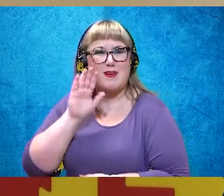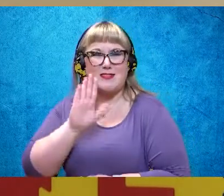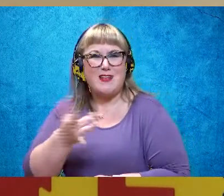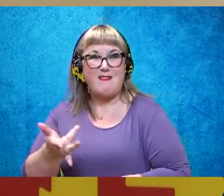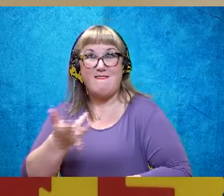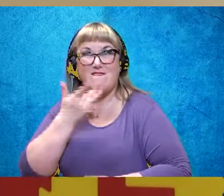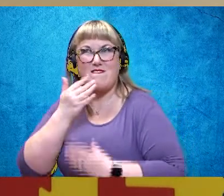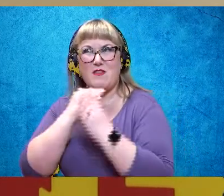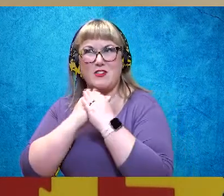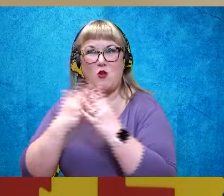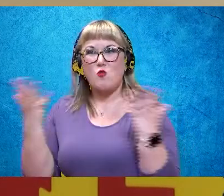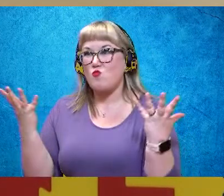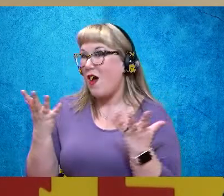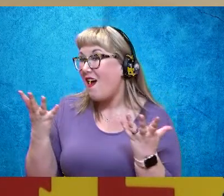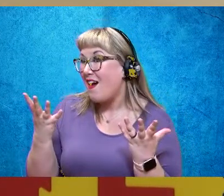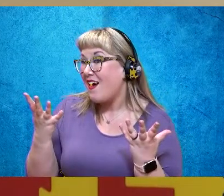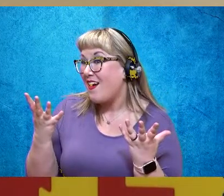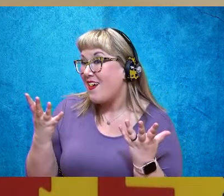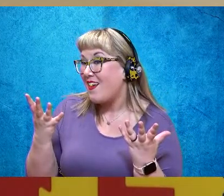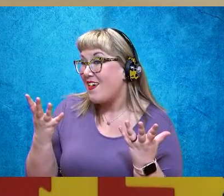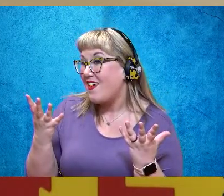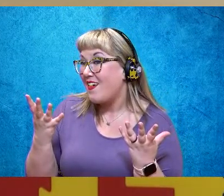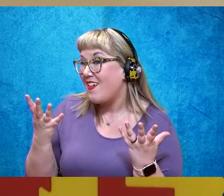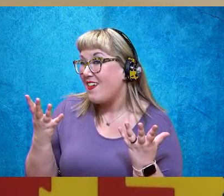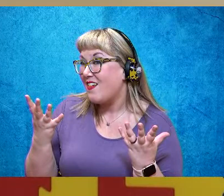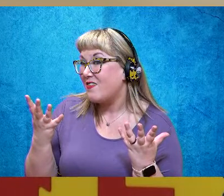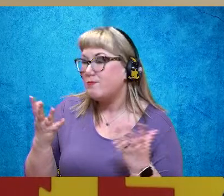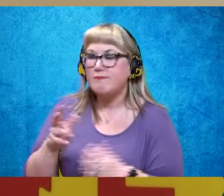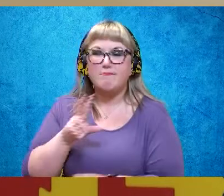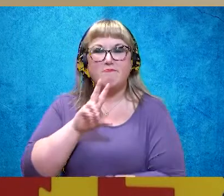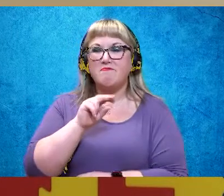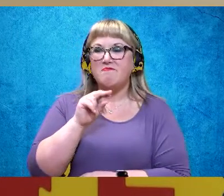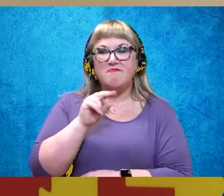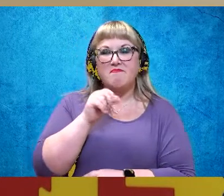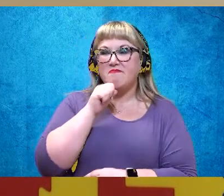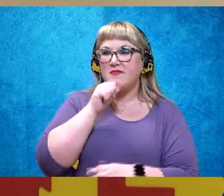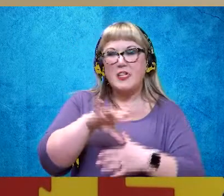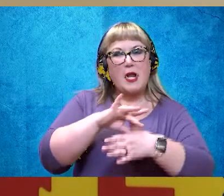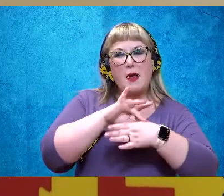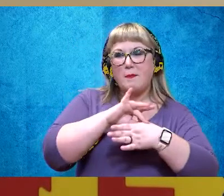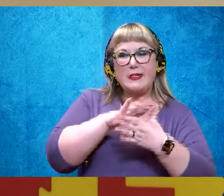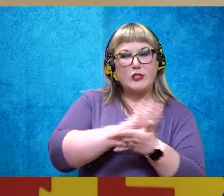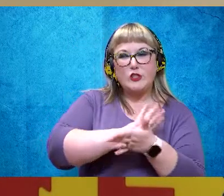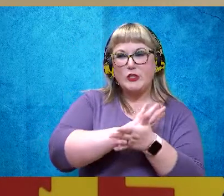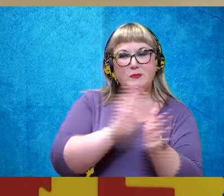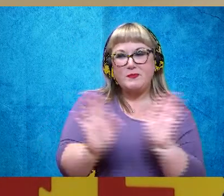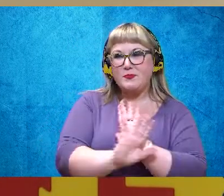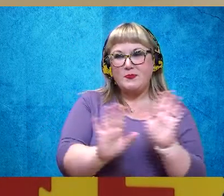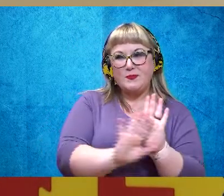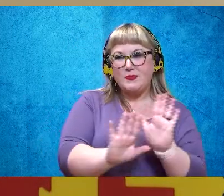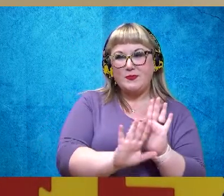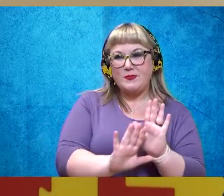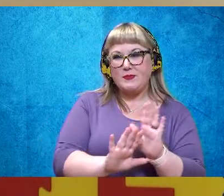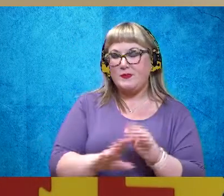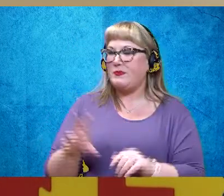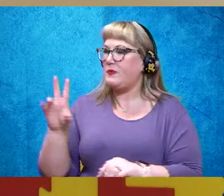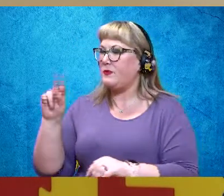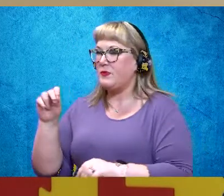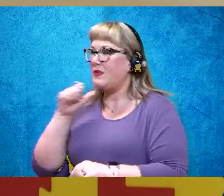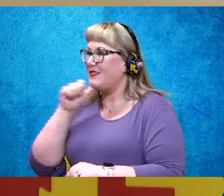of sandwich is? No, it's not ham and cheese. No, it's not pimento